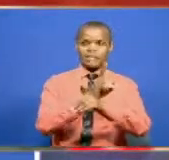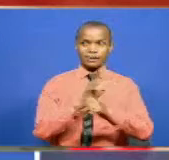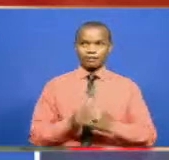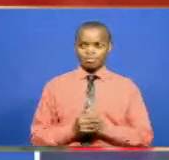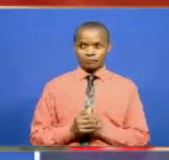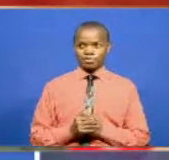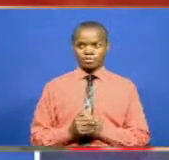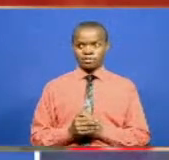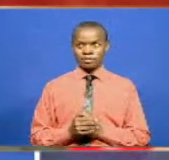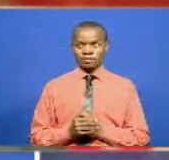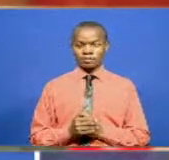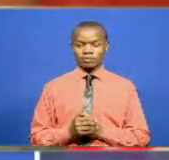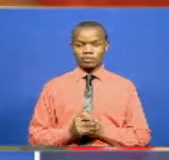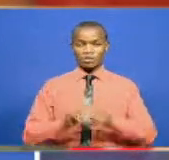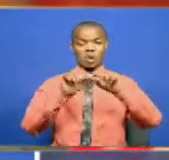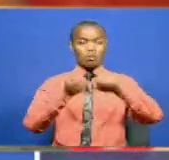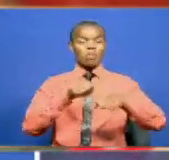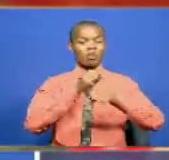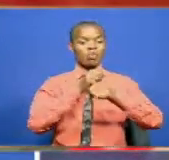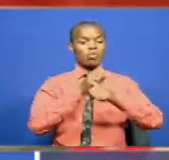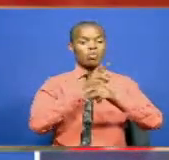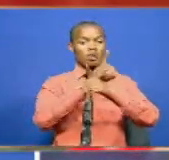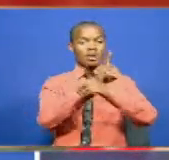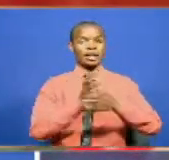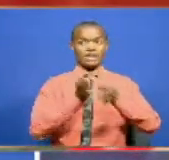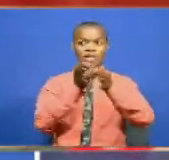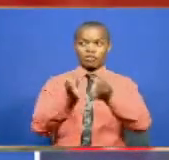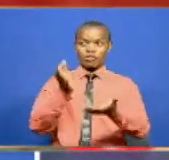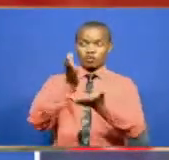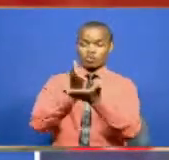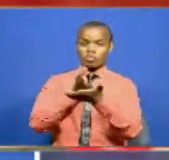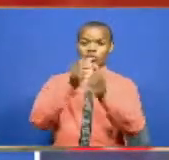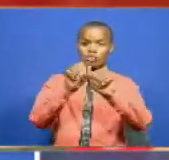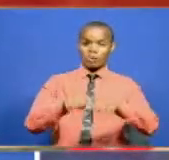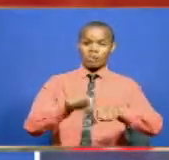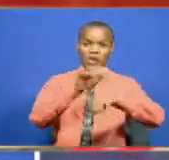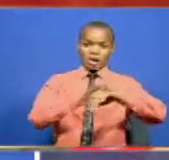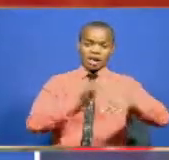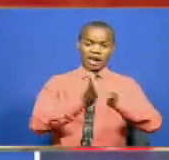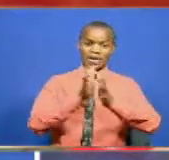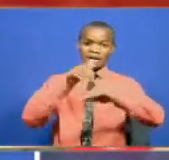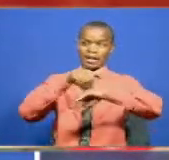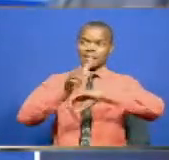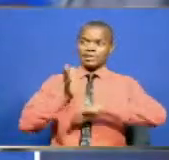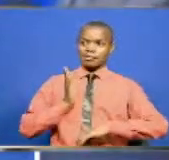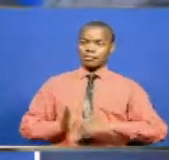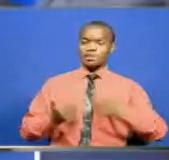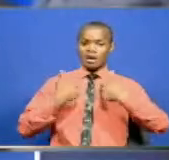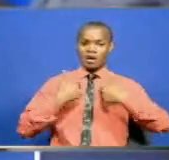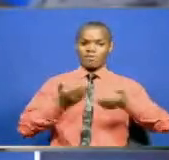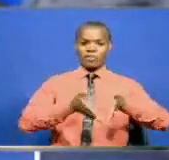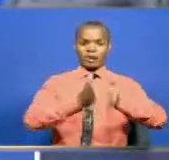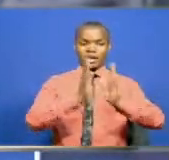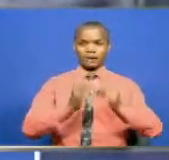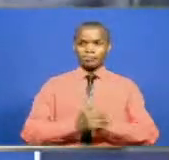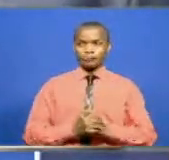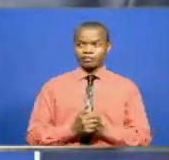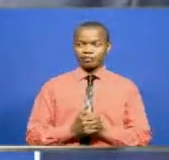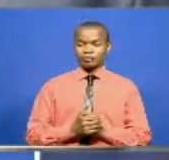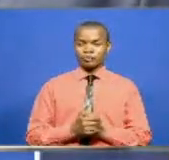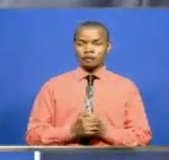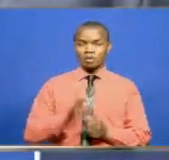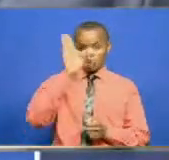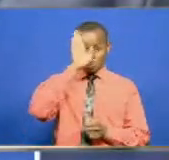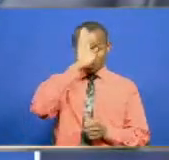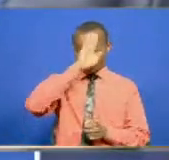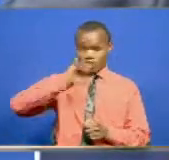the nakedness. If there is, you call them aside or send somebody. There's ways. Finally, Bungoma